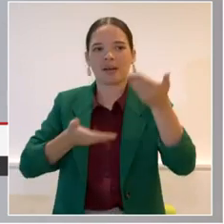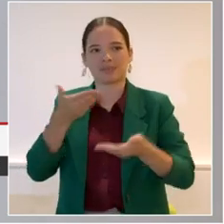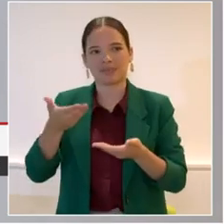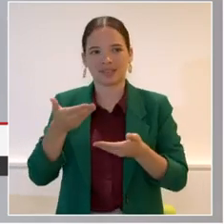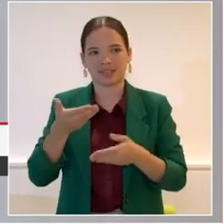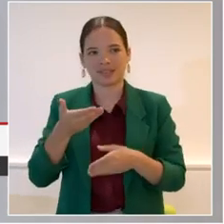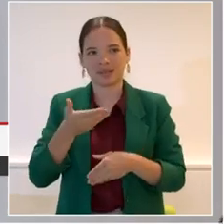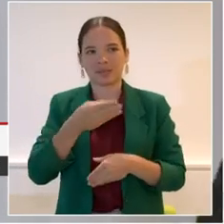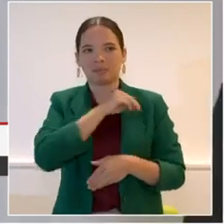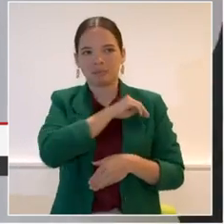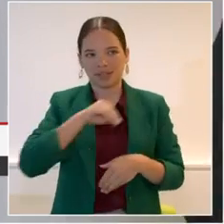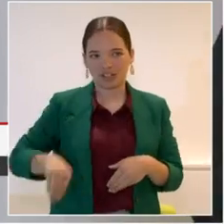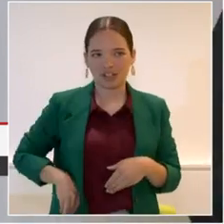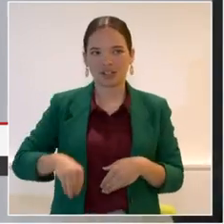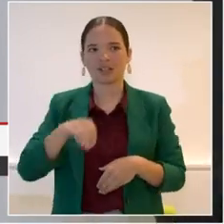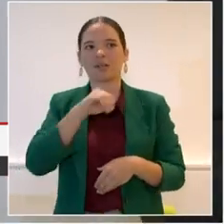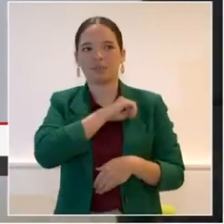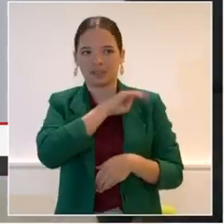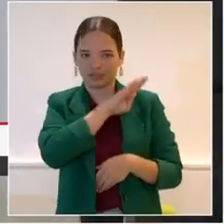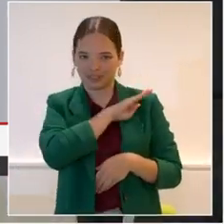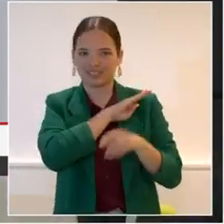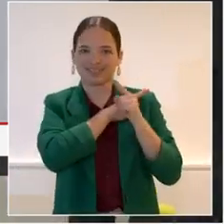Mayor Muriel Bowser.